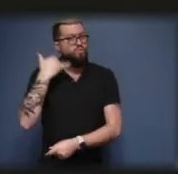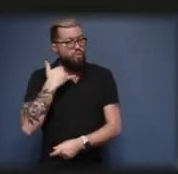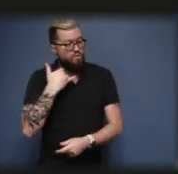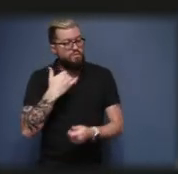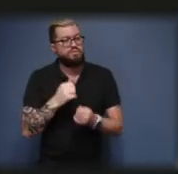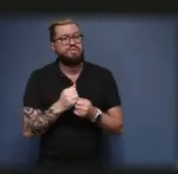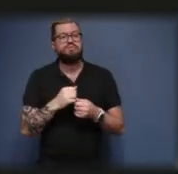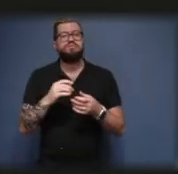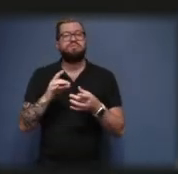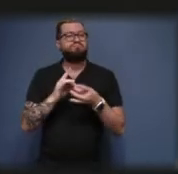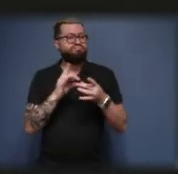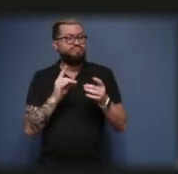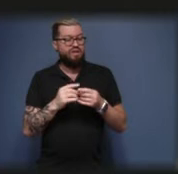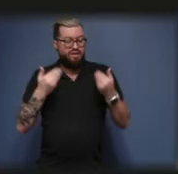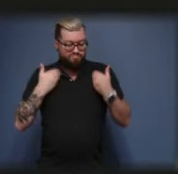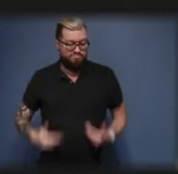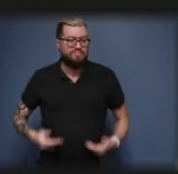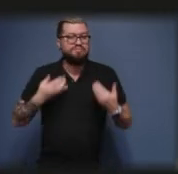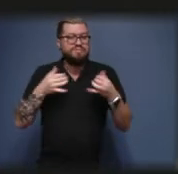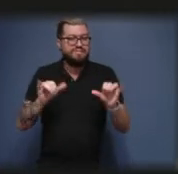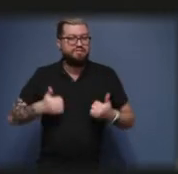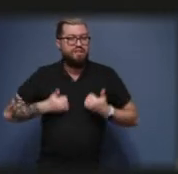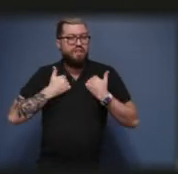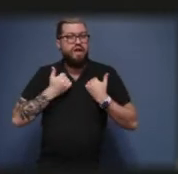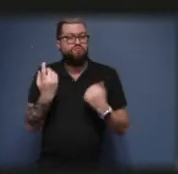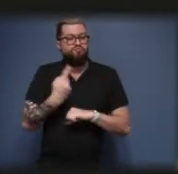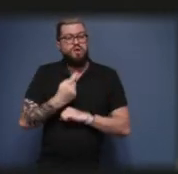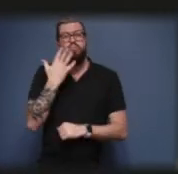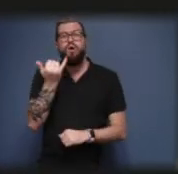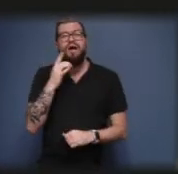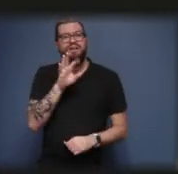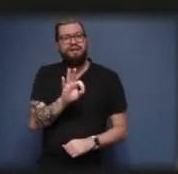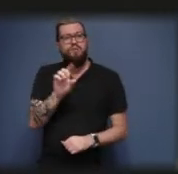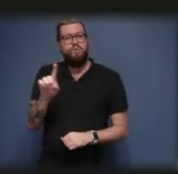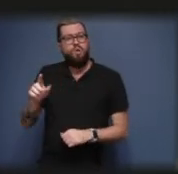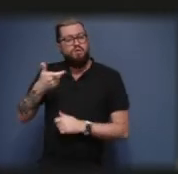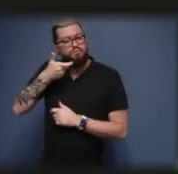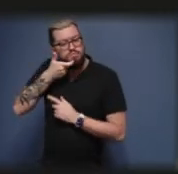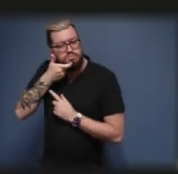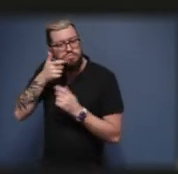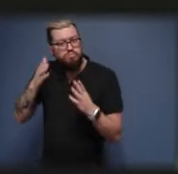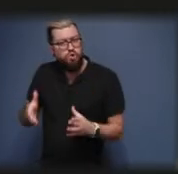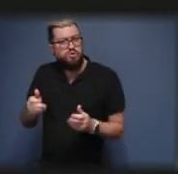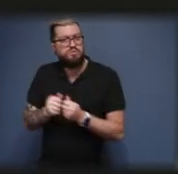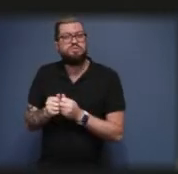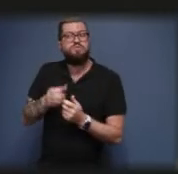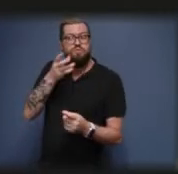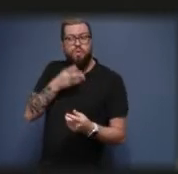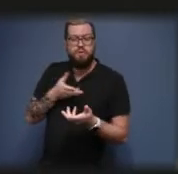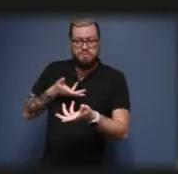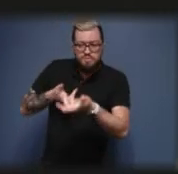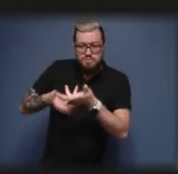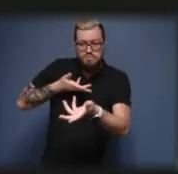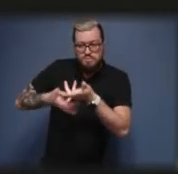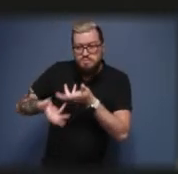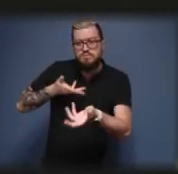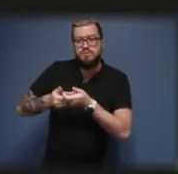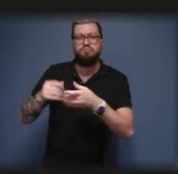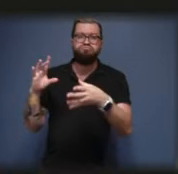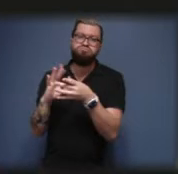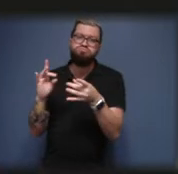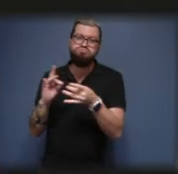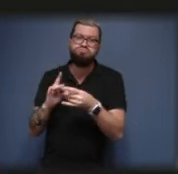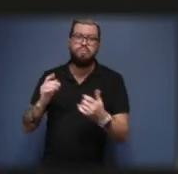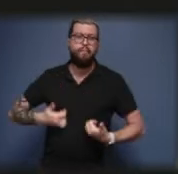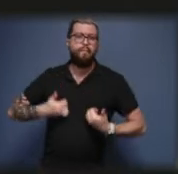And it says, I'm alive today because of a 911 dispatcher. She spent a good amount of time talking to me about life, and